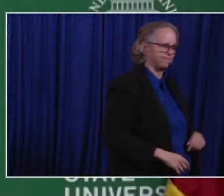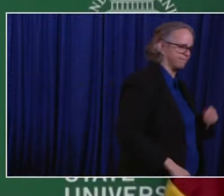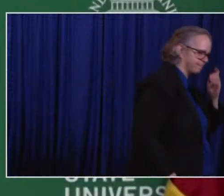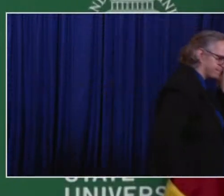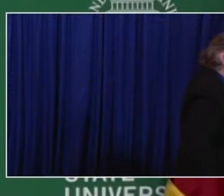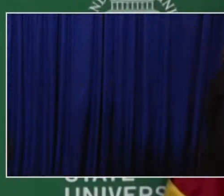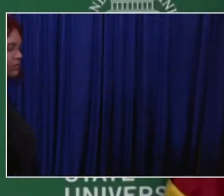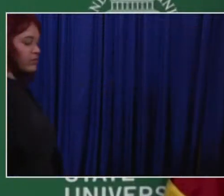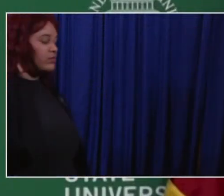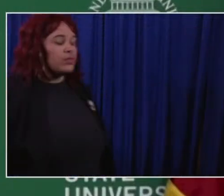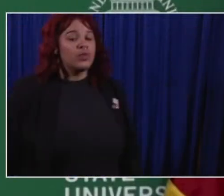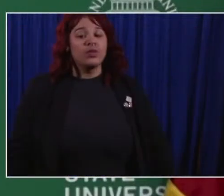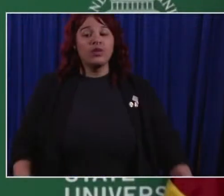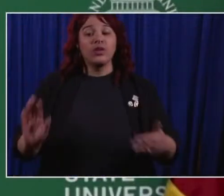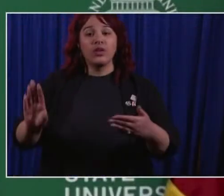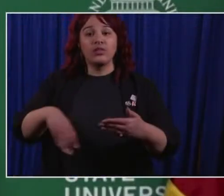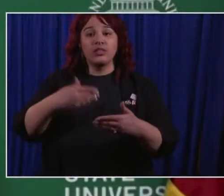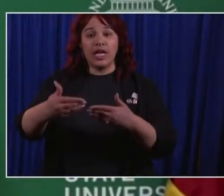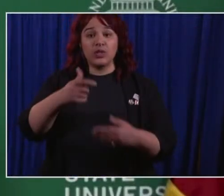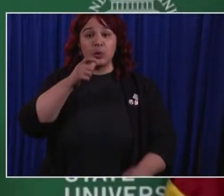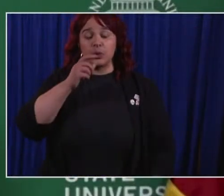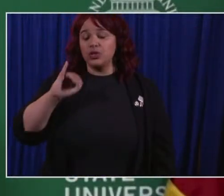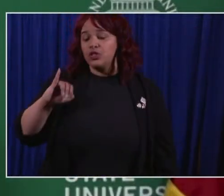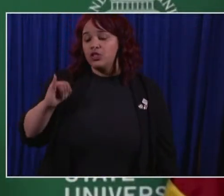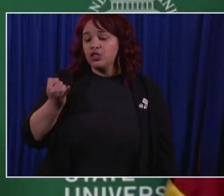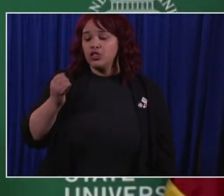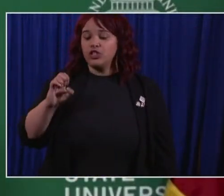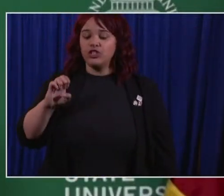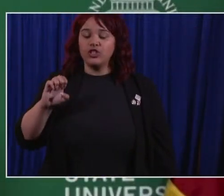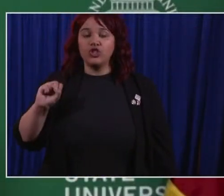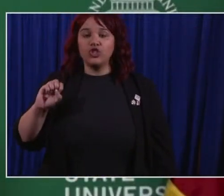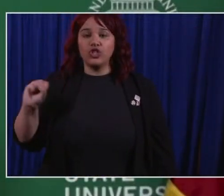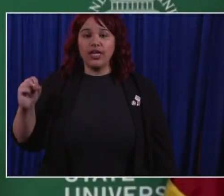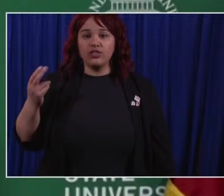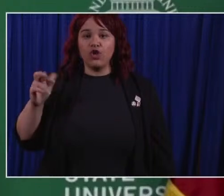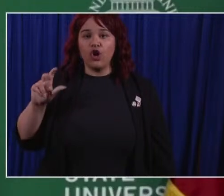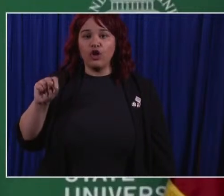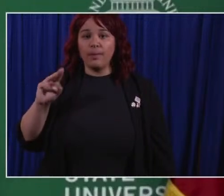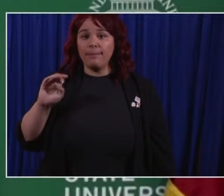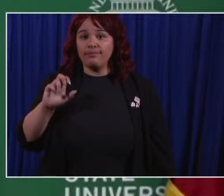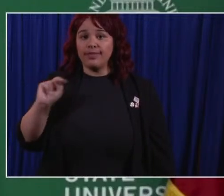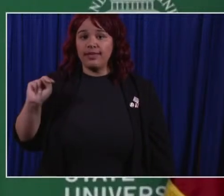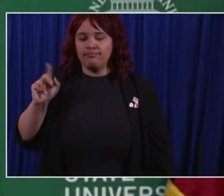Next question online is from Jess Harden at MahoneyMatters.com.